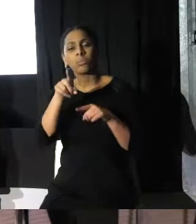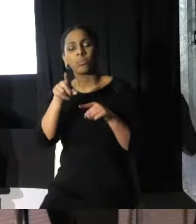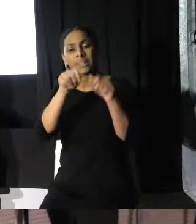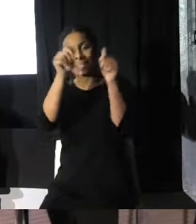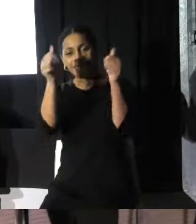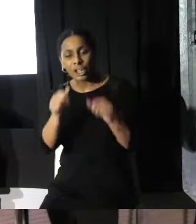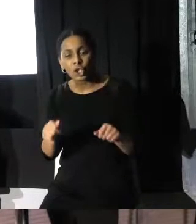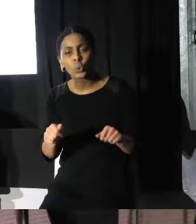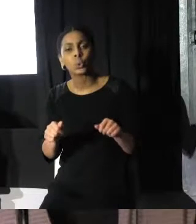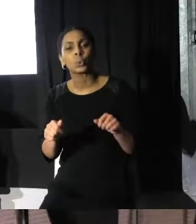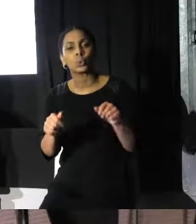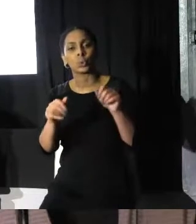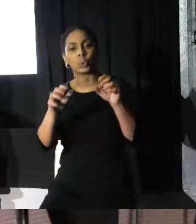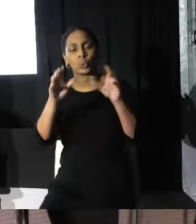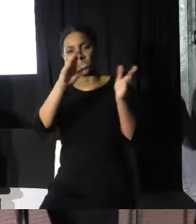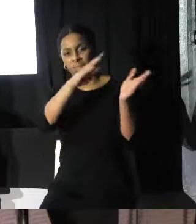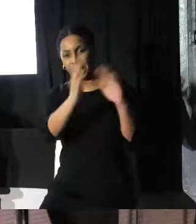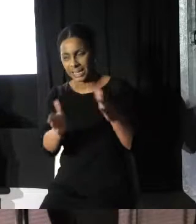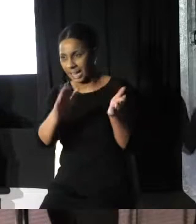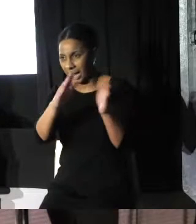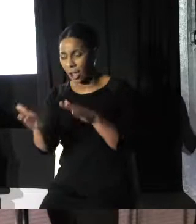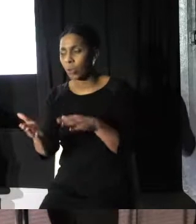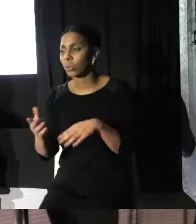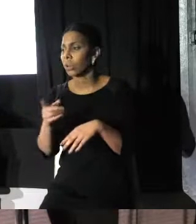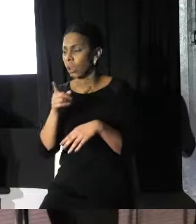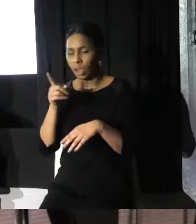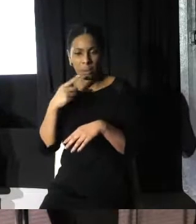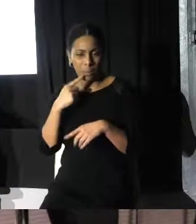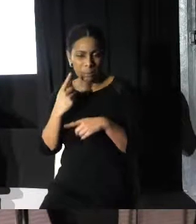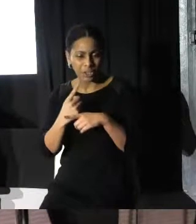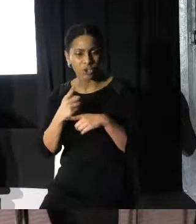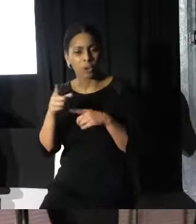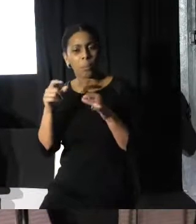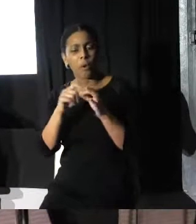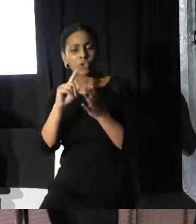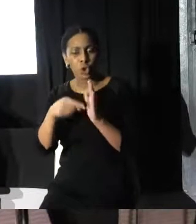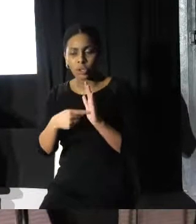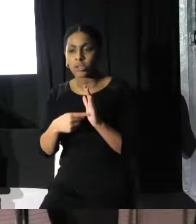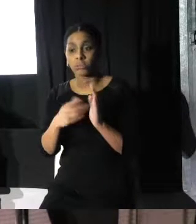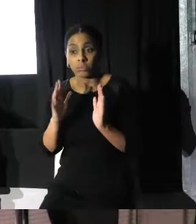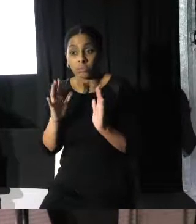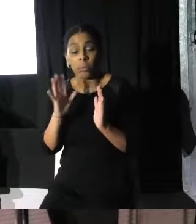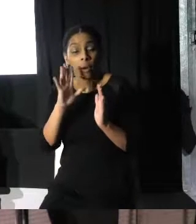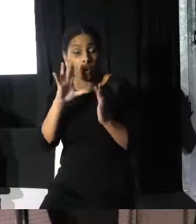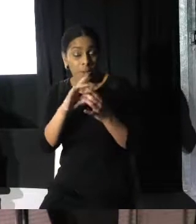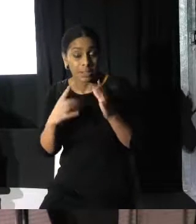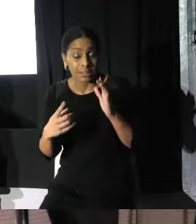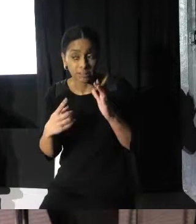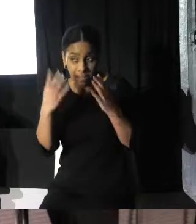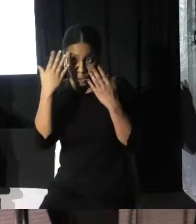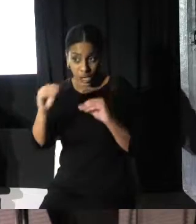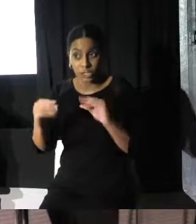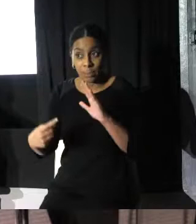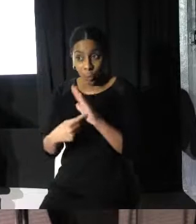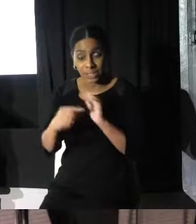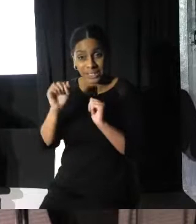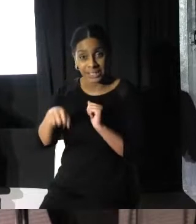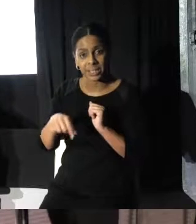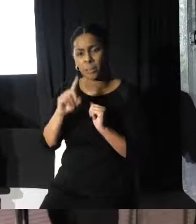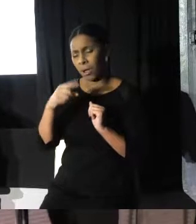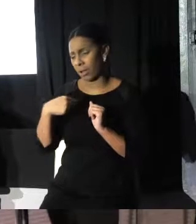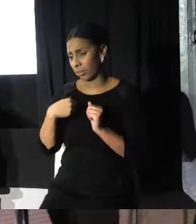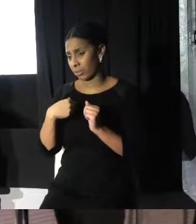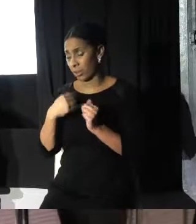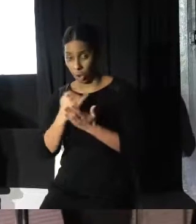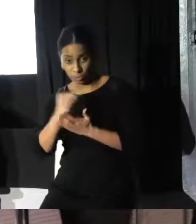down, the one bit about Boris Johnson I agree with is the importance of education. The one thing I really, really object to is the